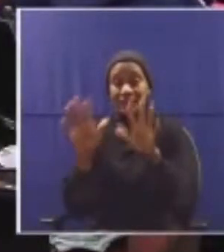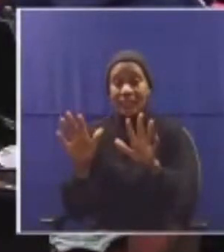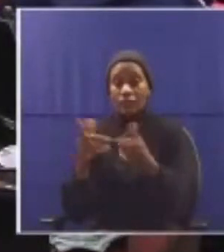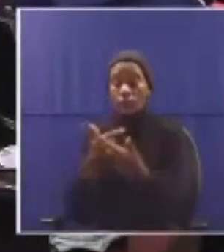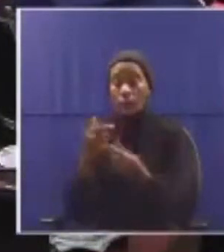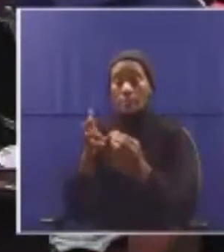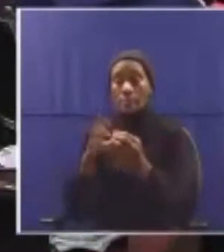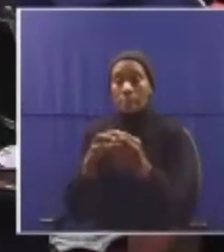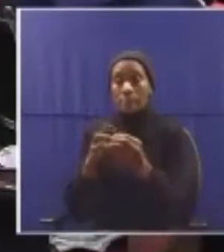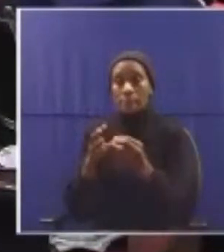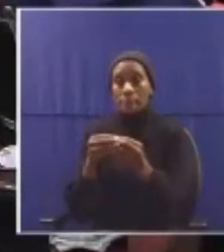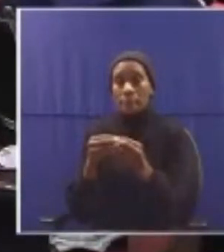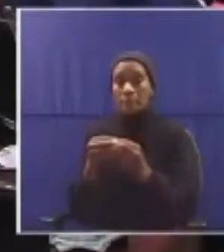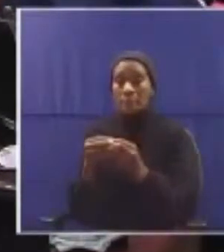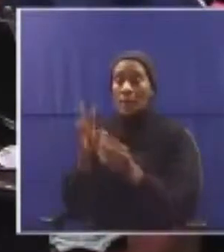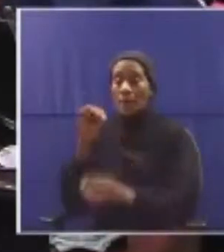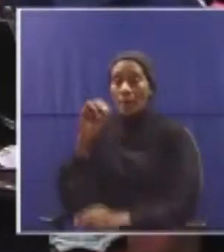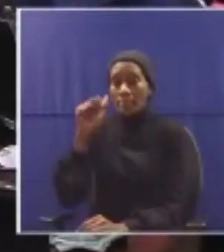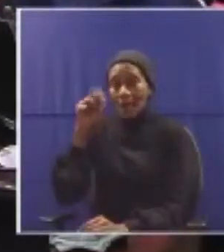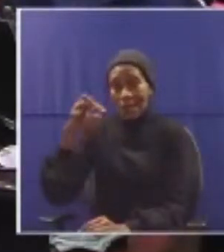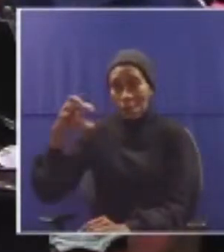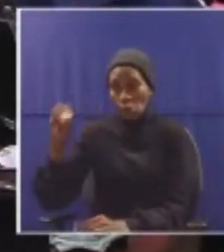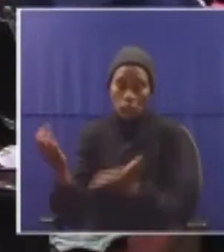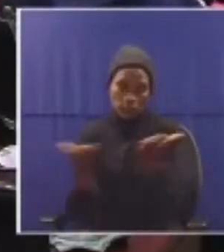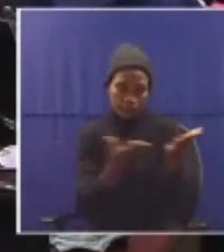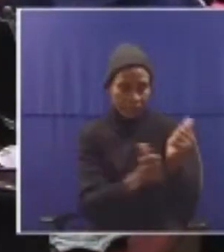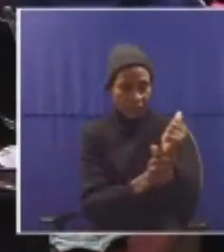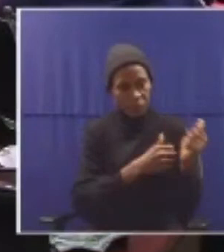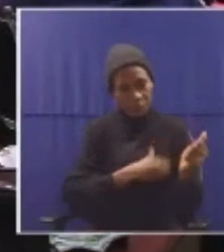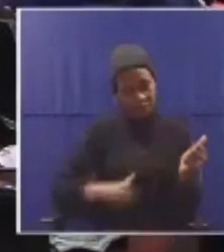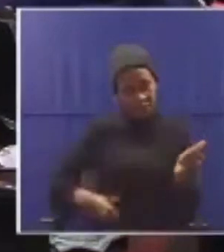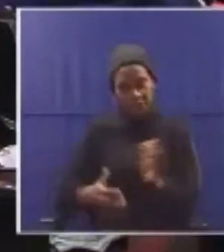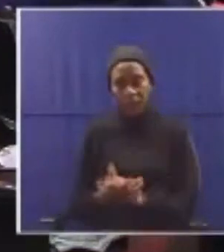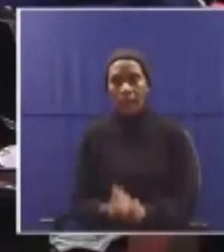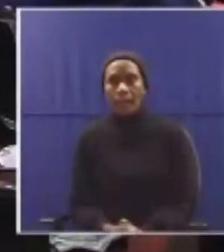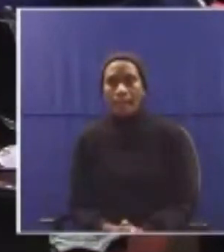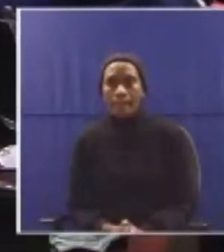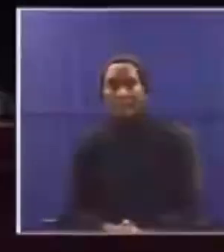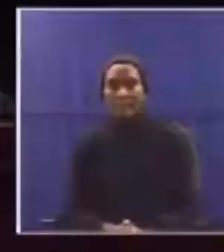Msimango to the Deputy President. The Honorable Deputy President.